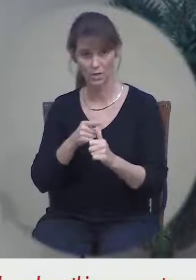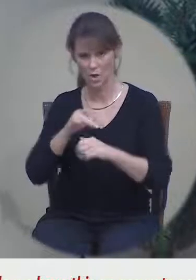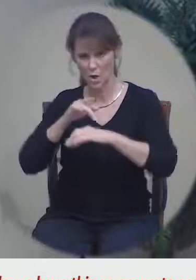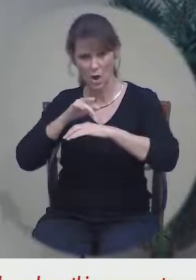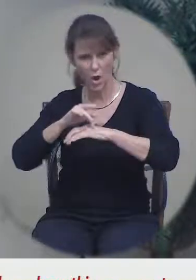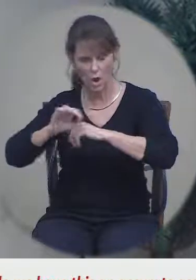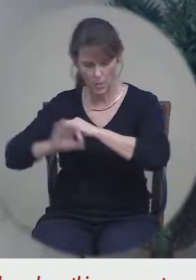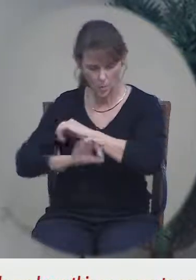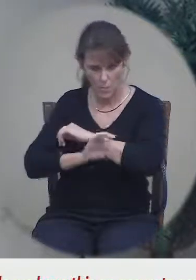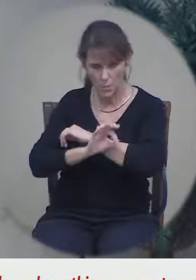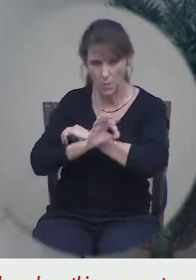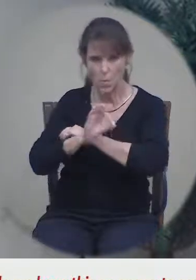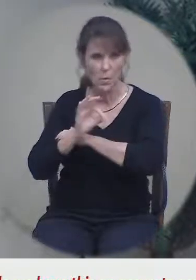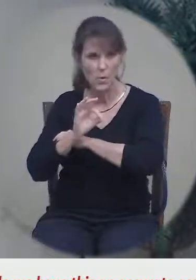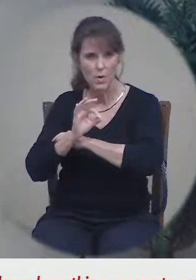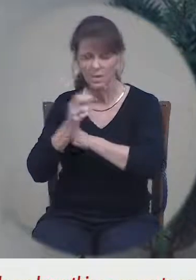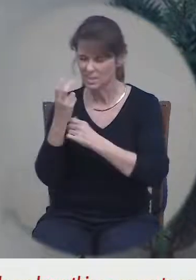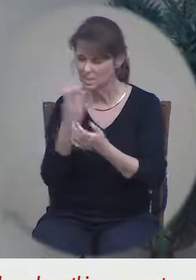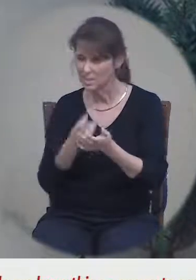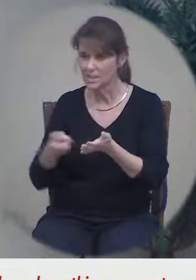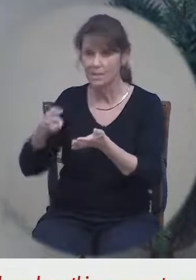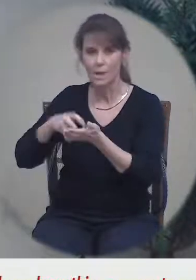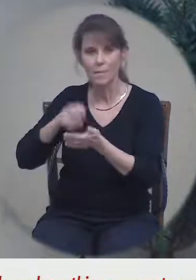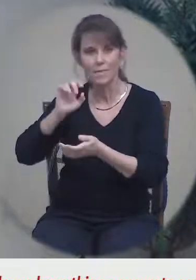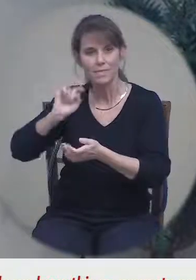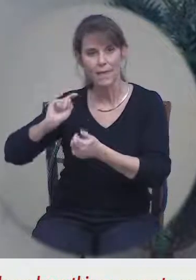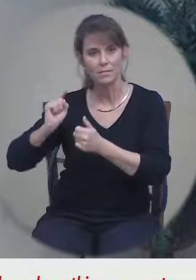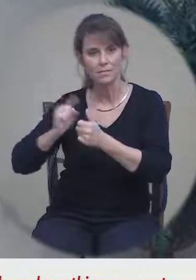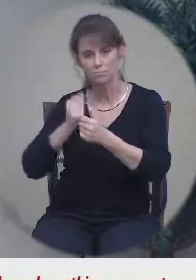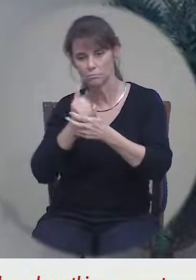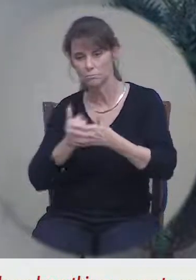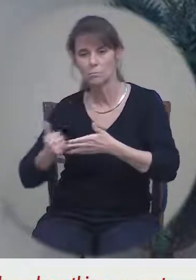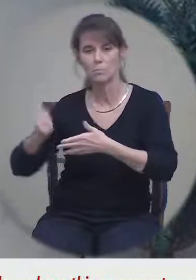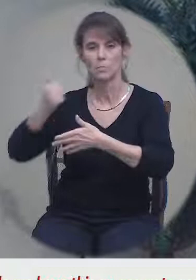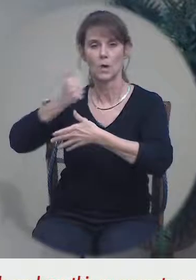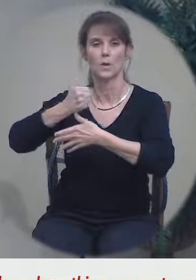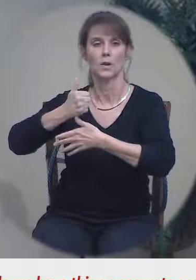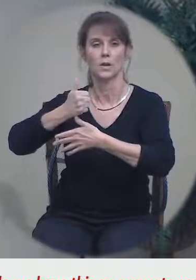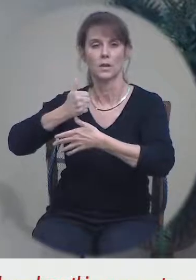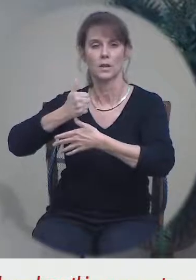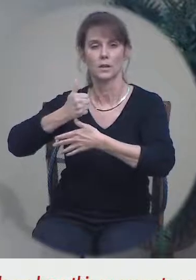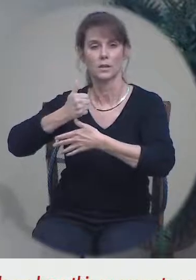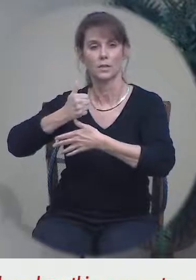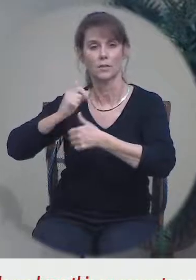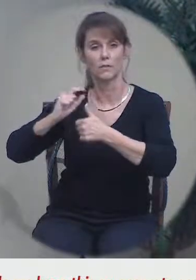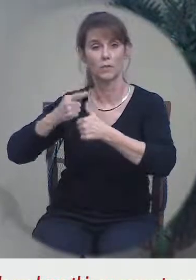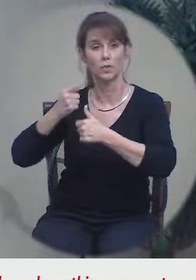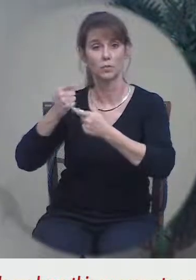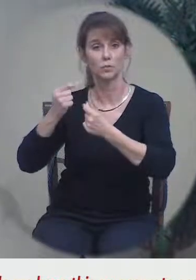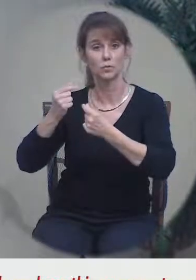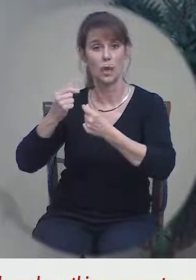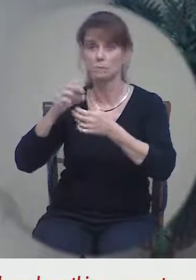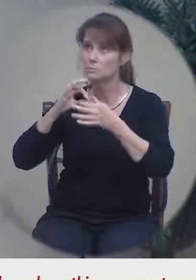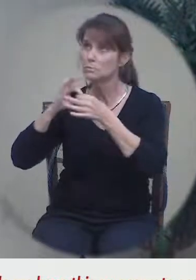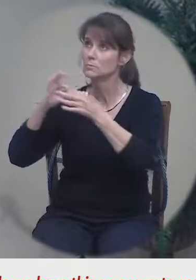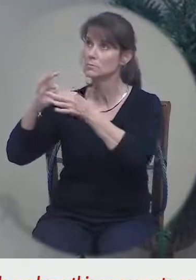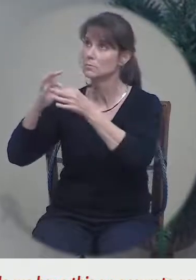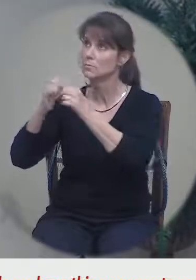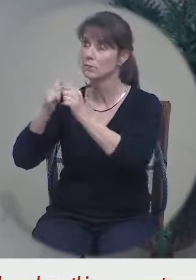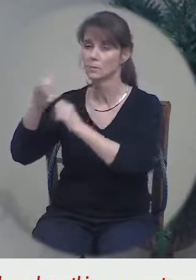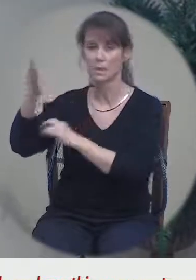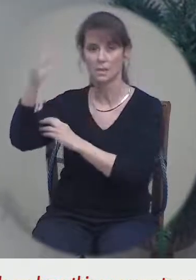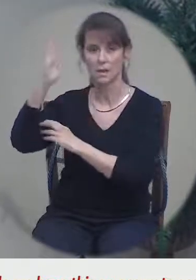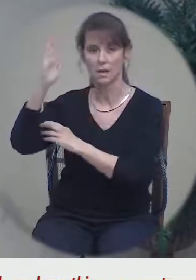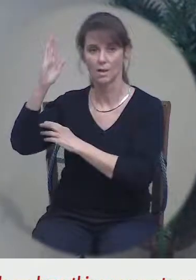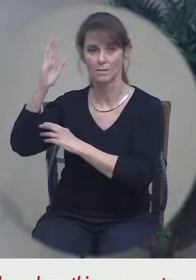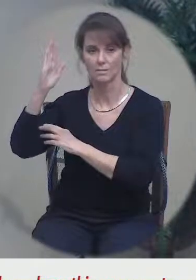seems to make that a priority in his day. The first thing he thinks about is his relationship with God and his